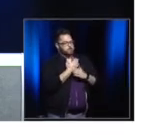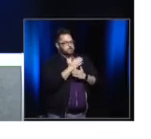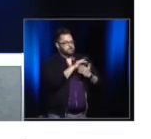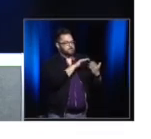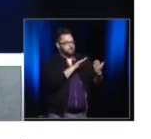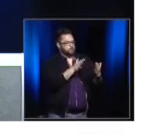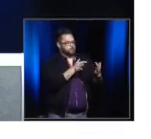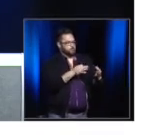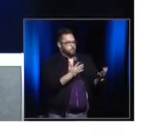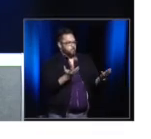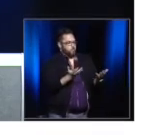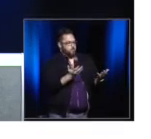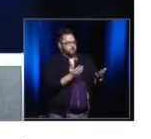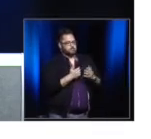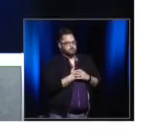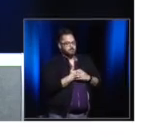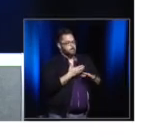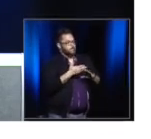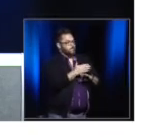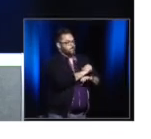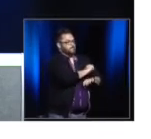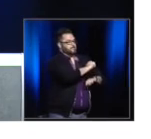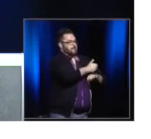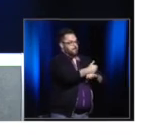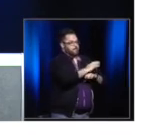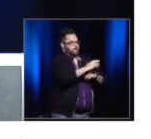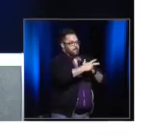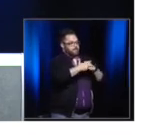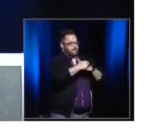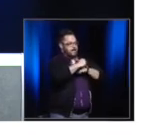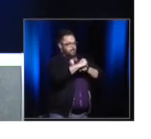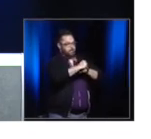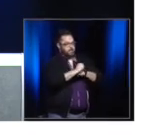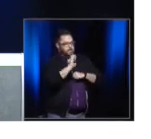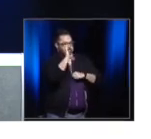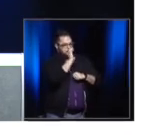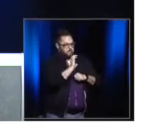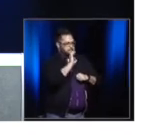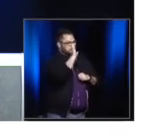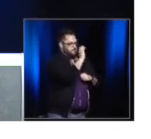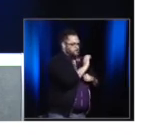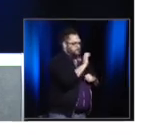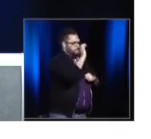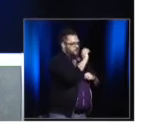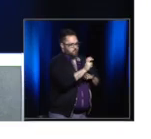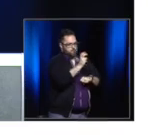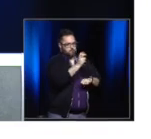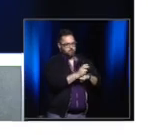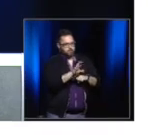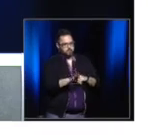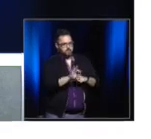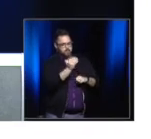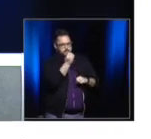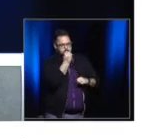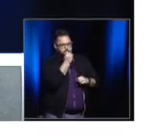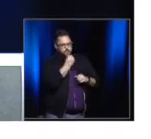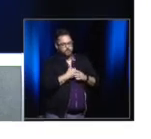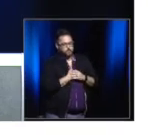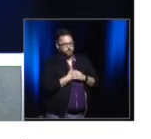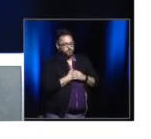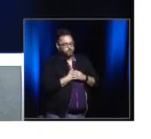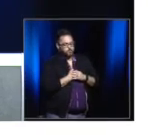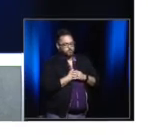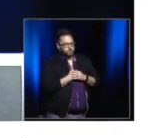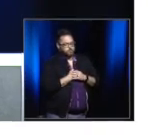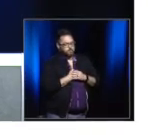before implementation of the sanctuary in 2008, the dolphins worked harder to find their prey, as evidenced by the larger ellipse area compared to